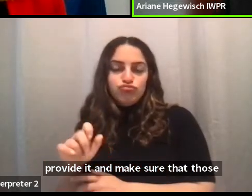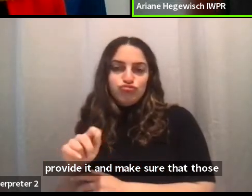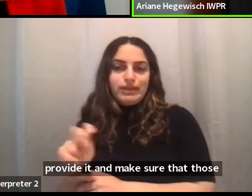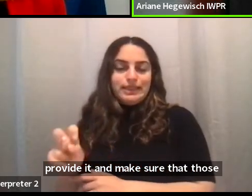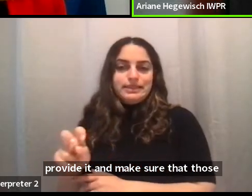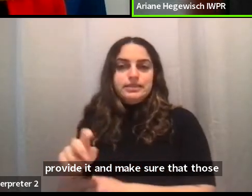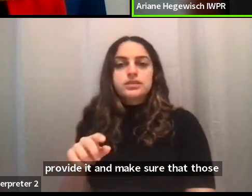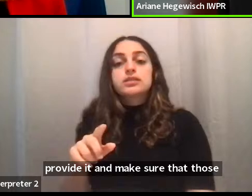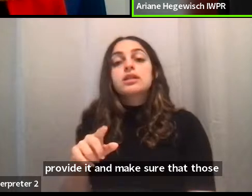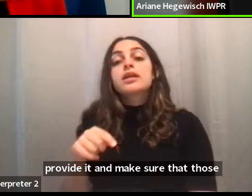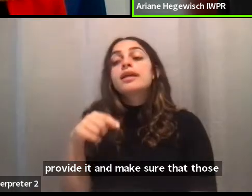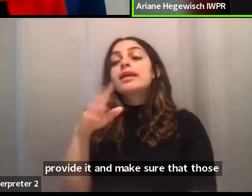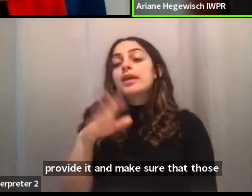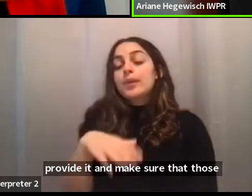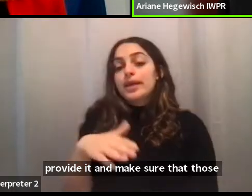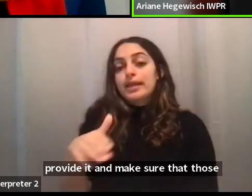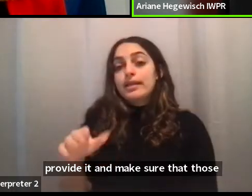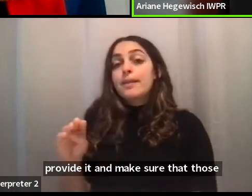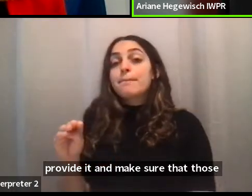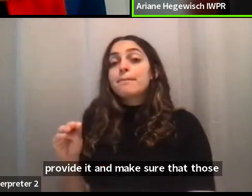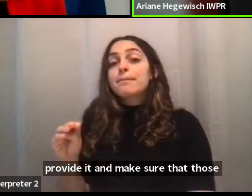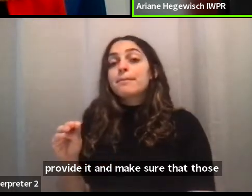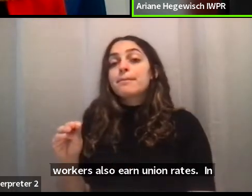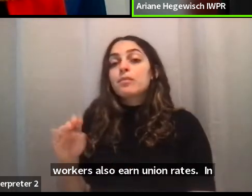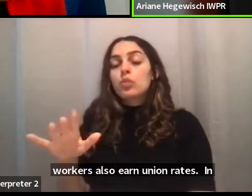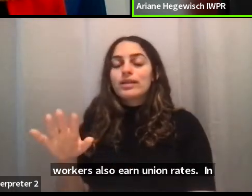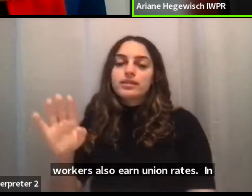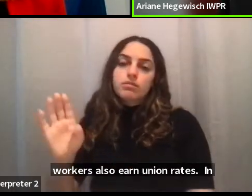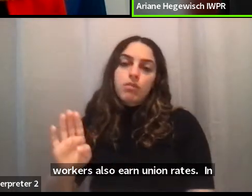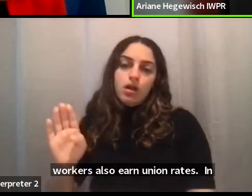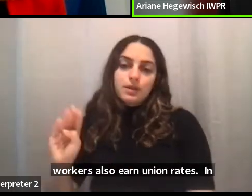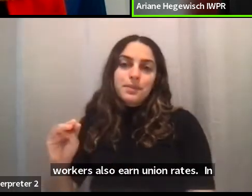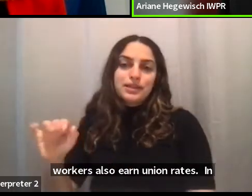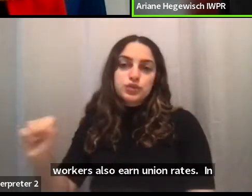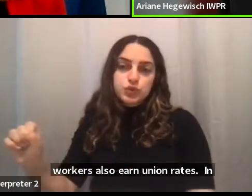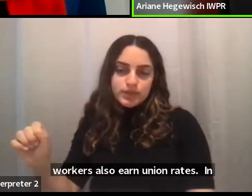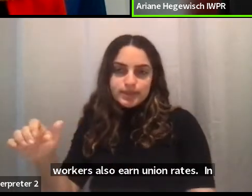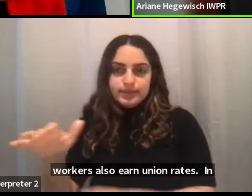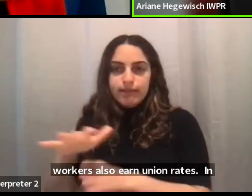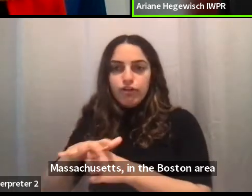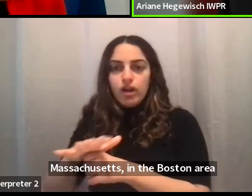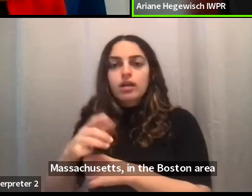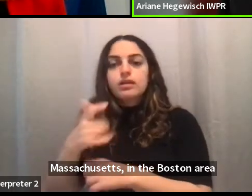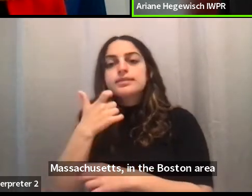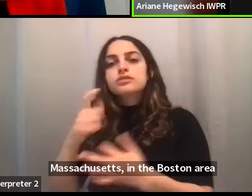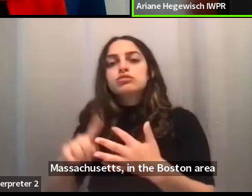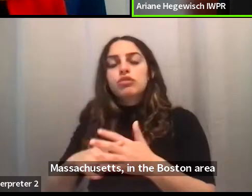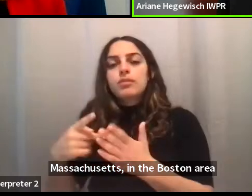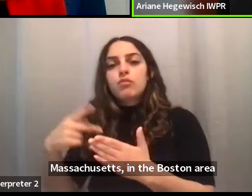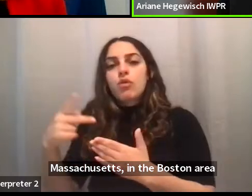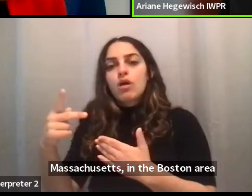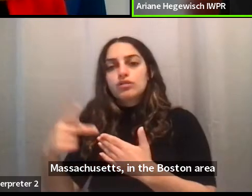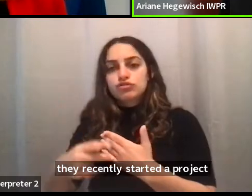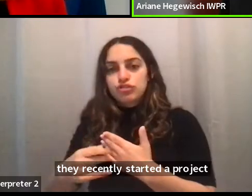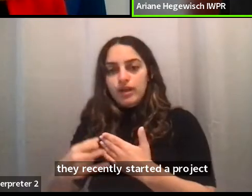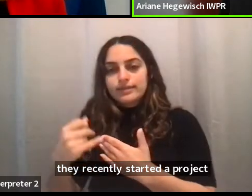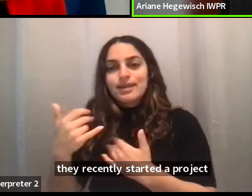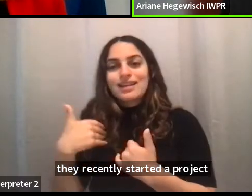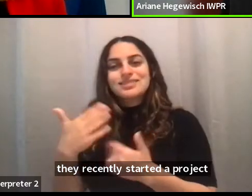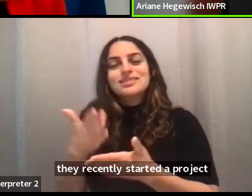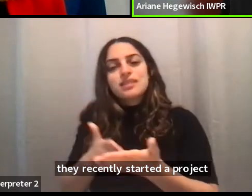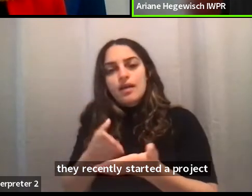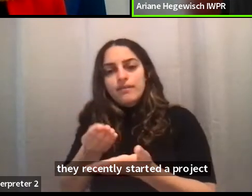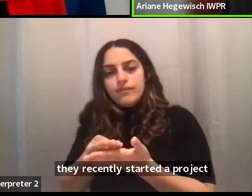in massachusetts uh in the boston area they recently started a project which has some funding from